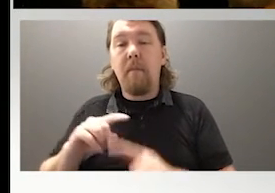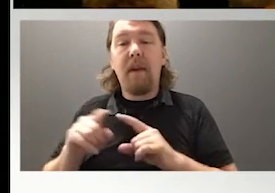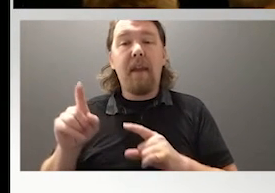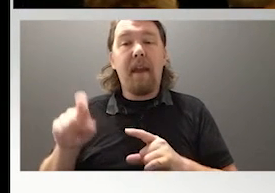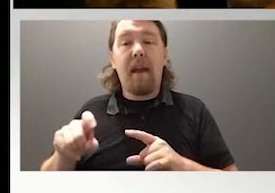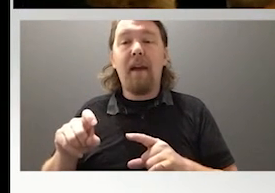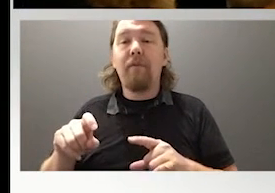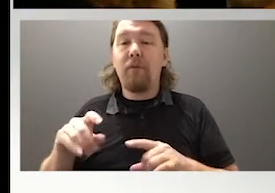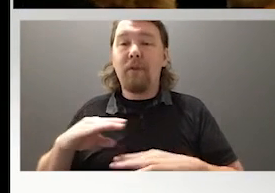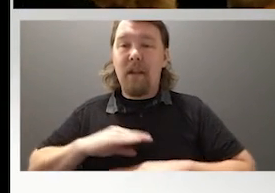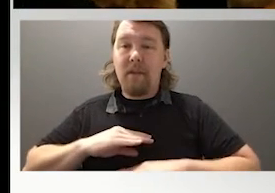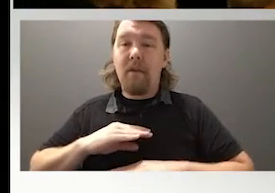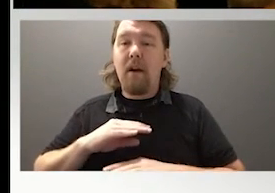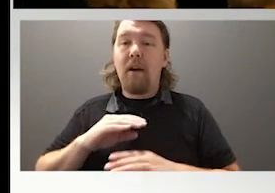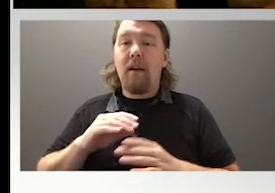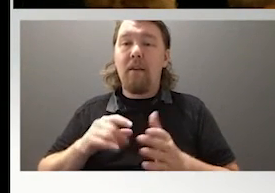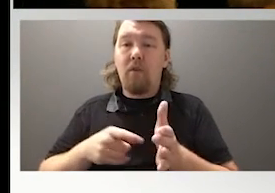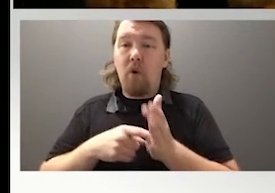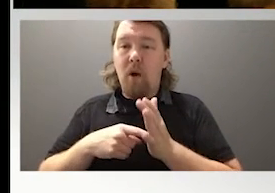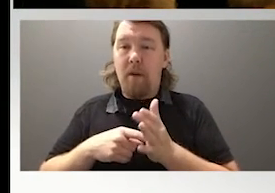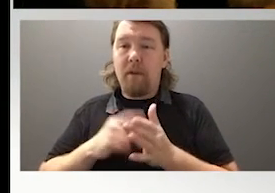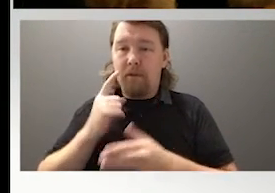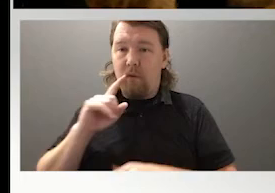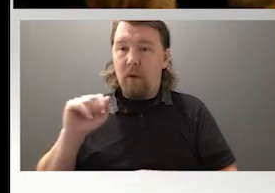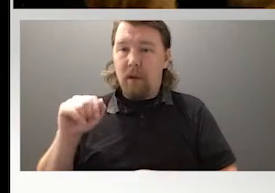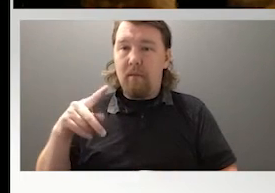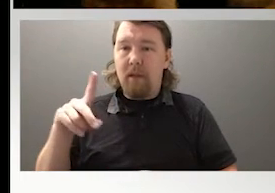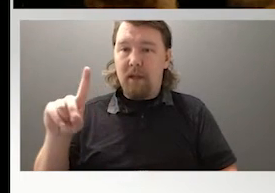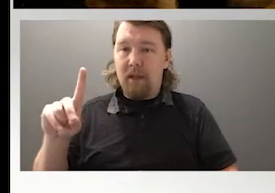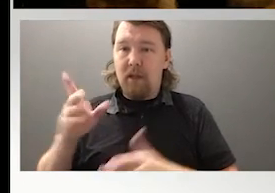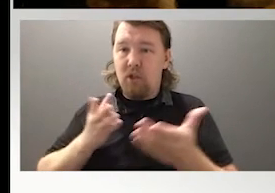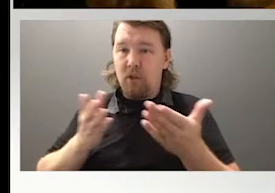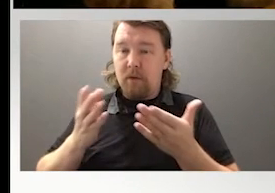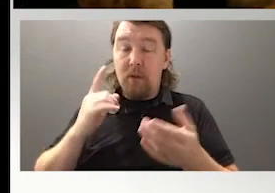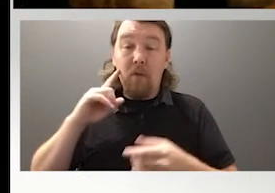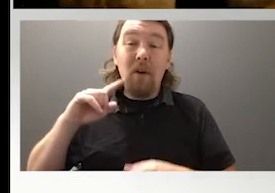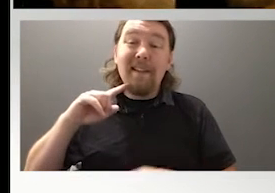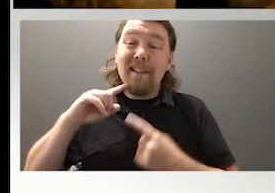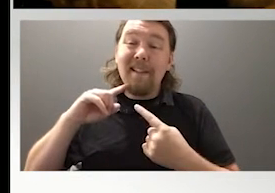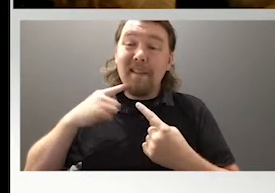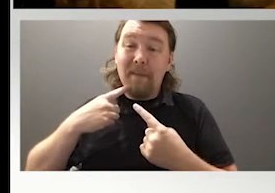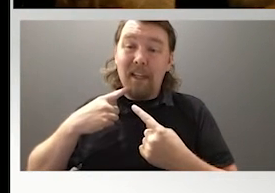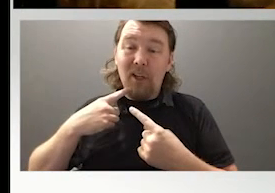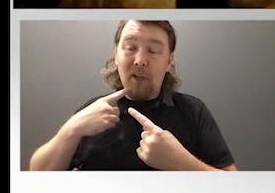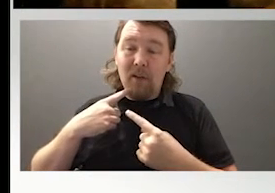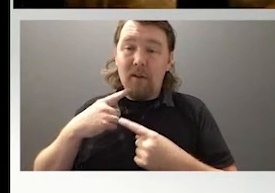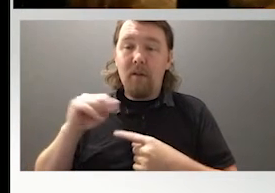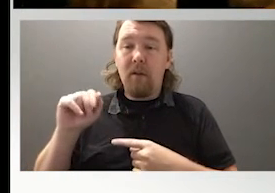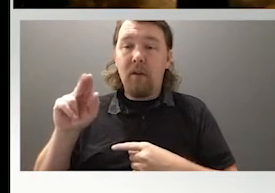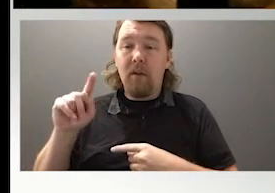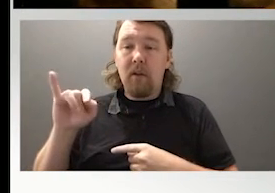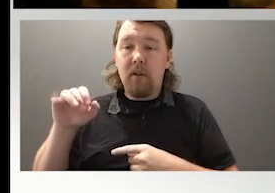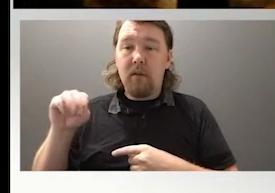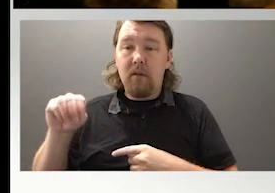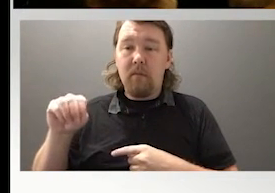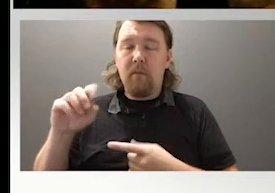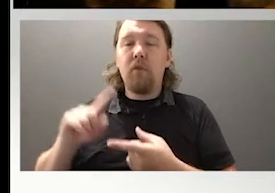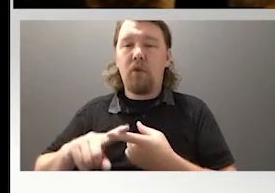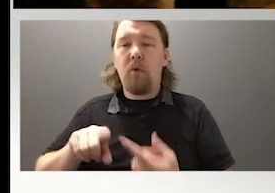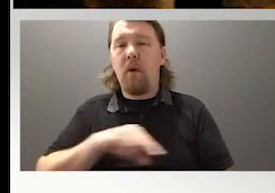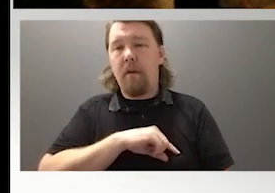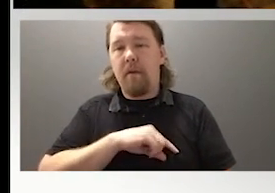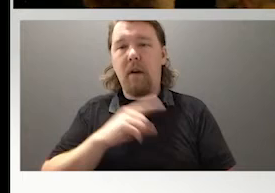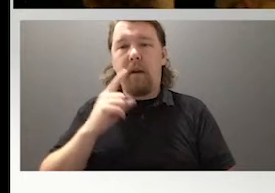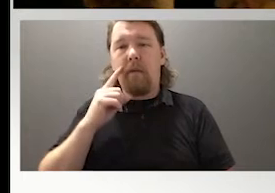the eligibility criteria for APD services for severe autism in order to be eligible to